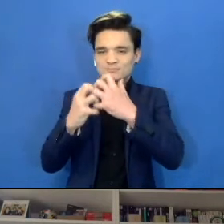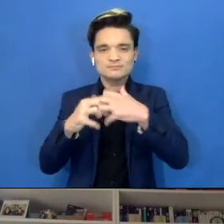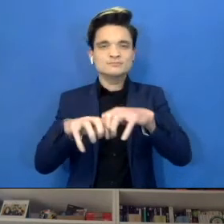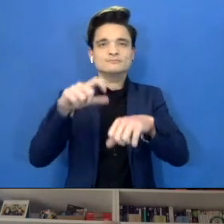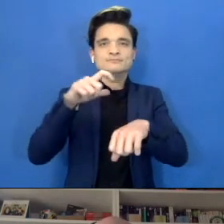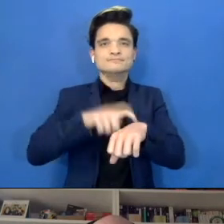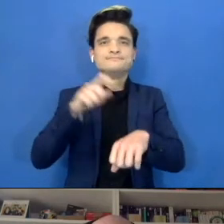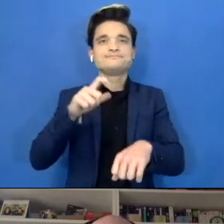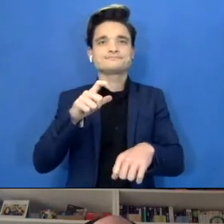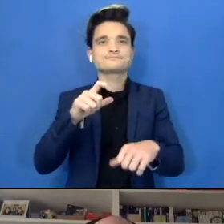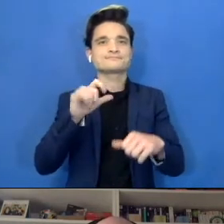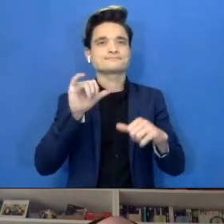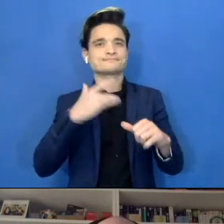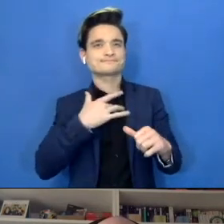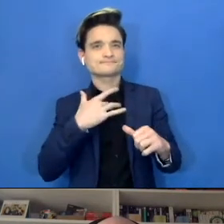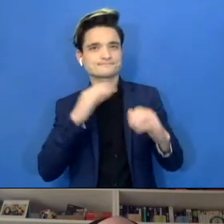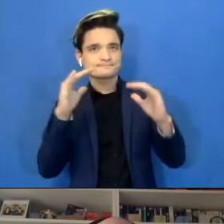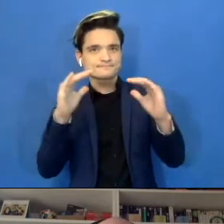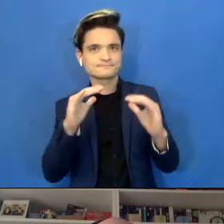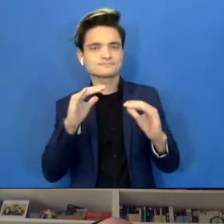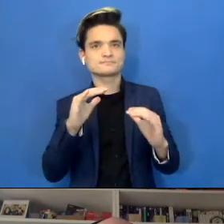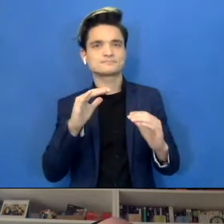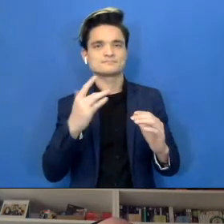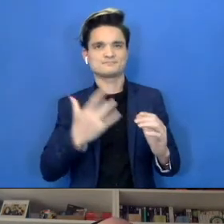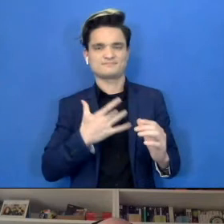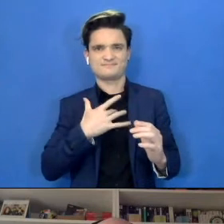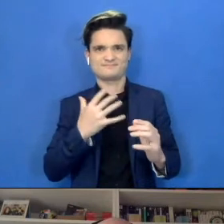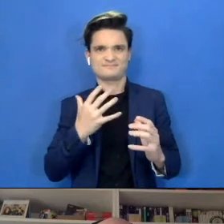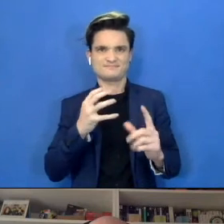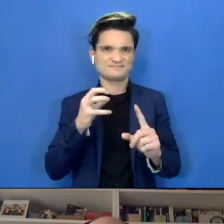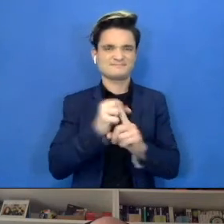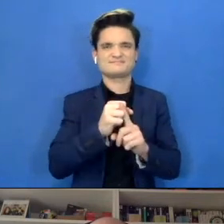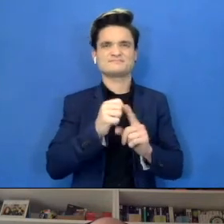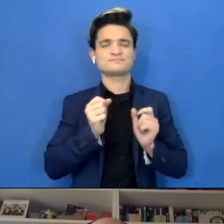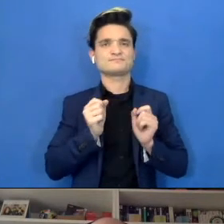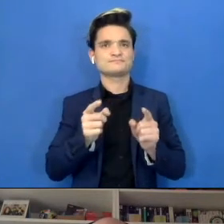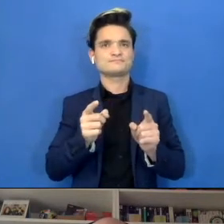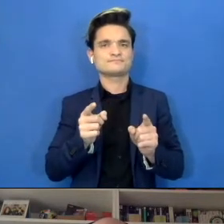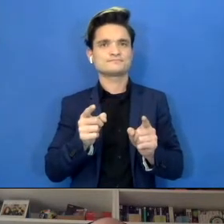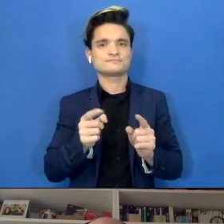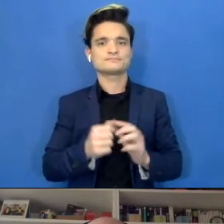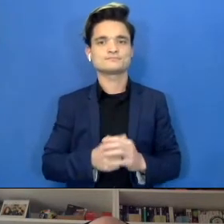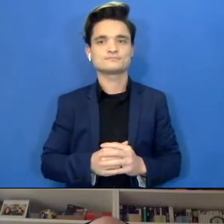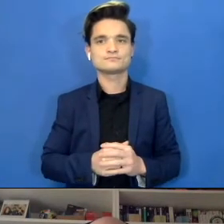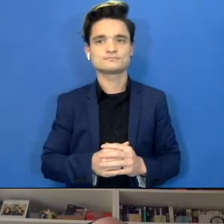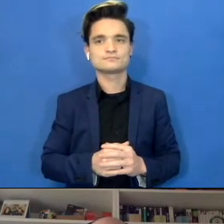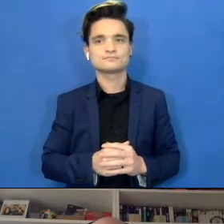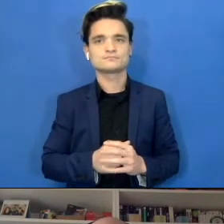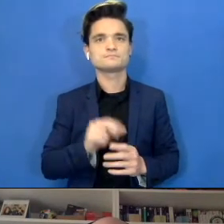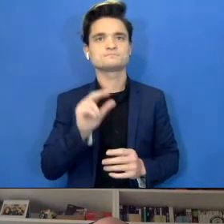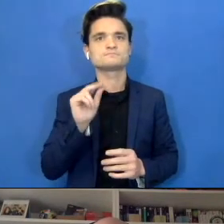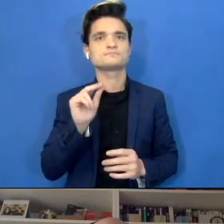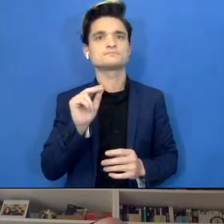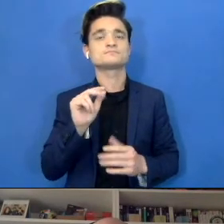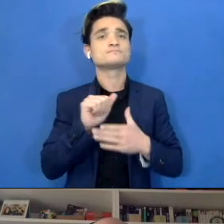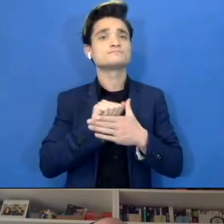I wouldn't recommend it unless you've been working with the same troupe and you've had training in stage combat, like regular training. It took me